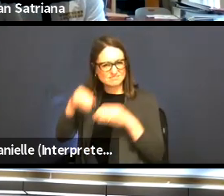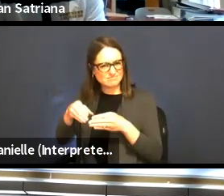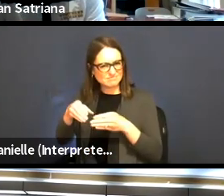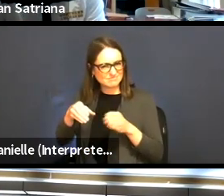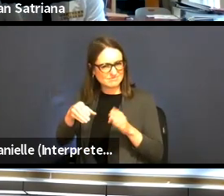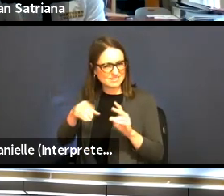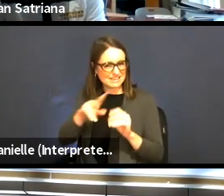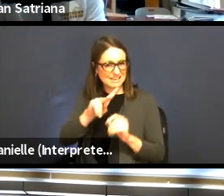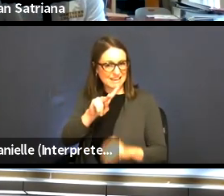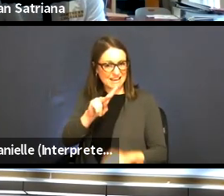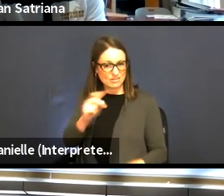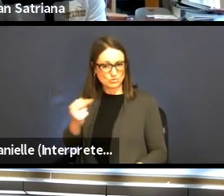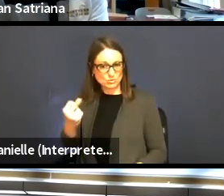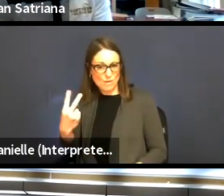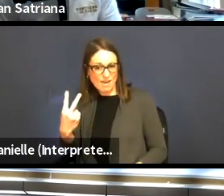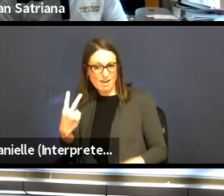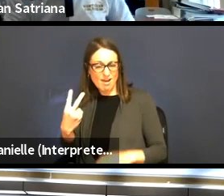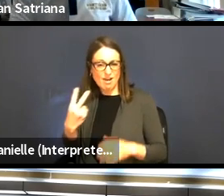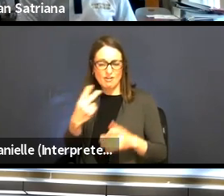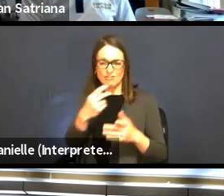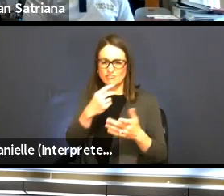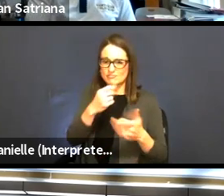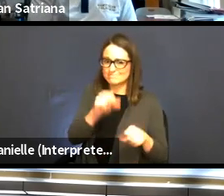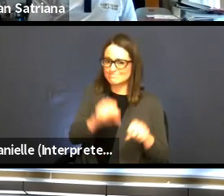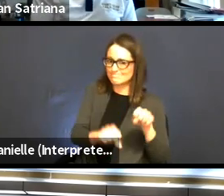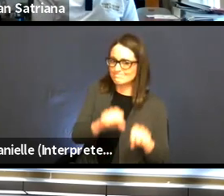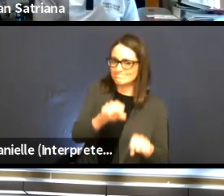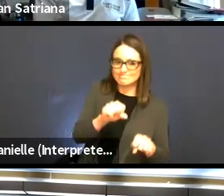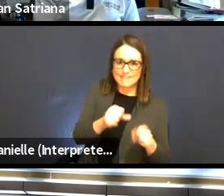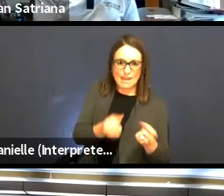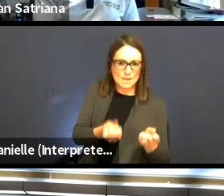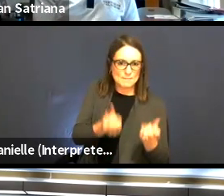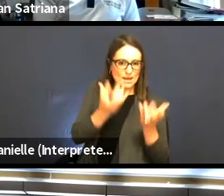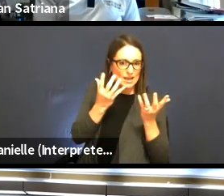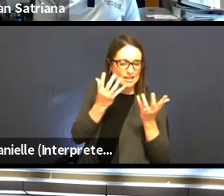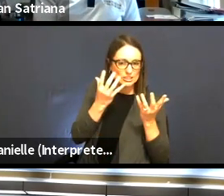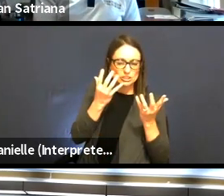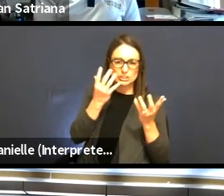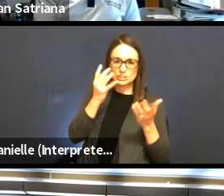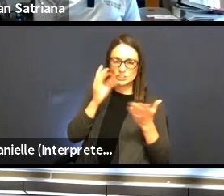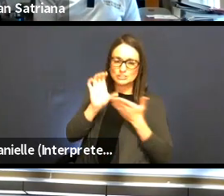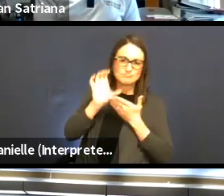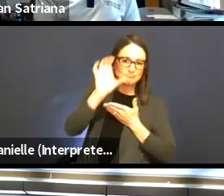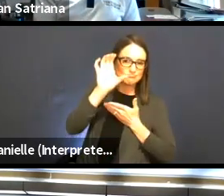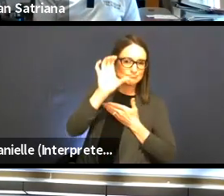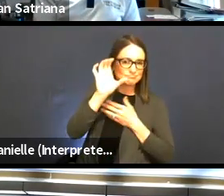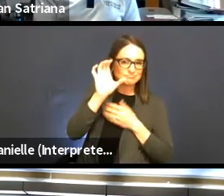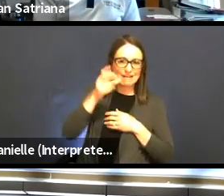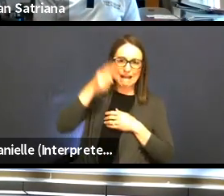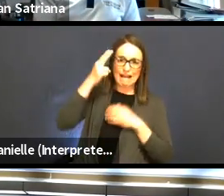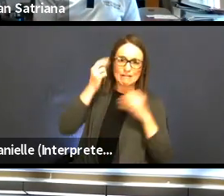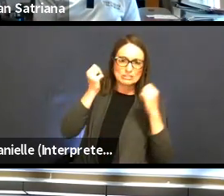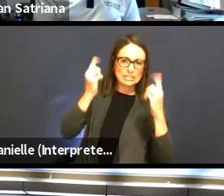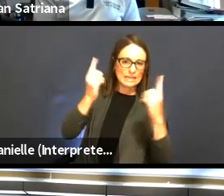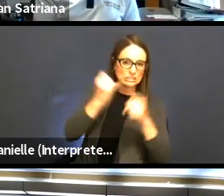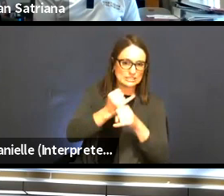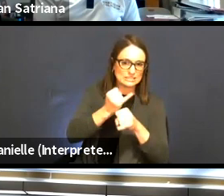much of it will actually go towards public higher education institutions. It's not clear.